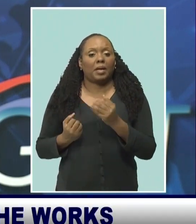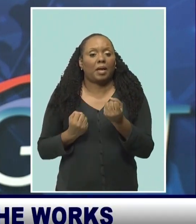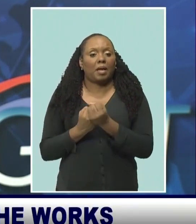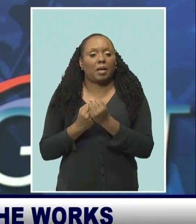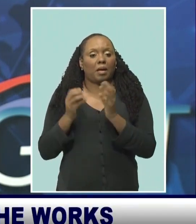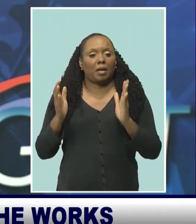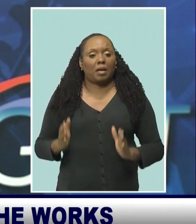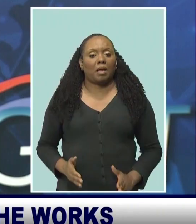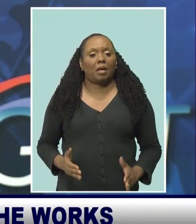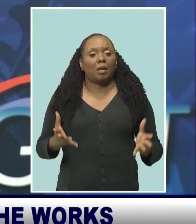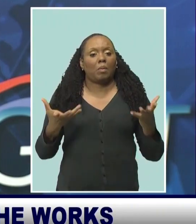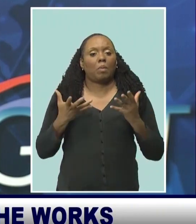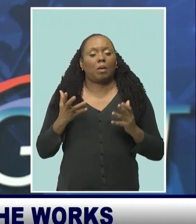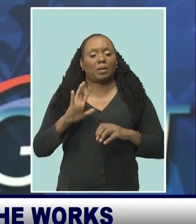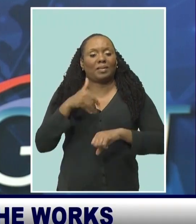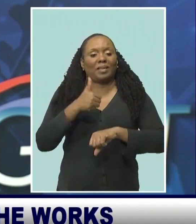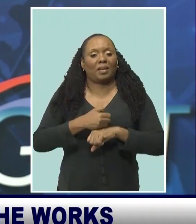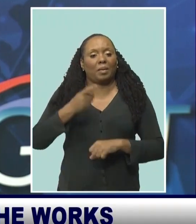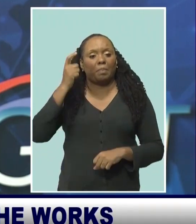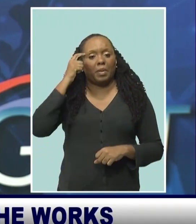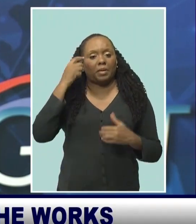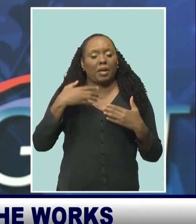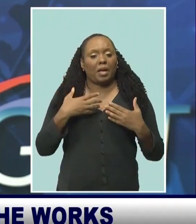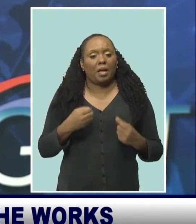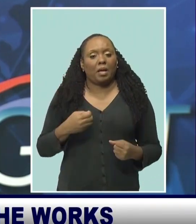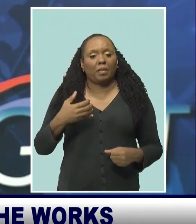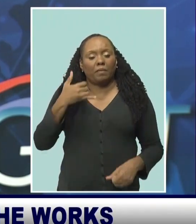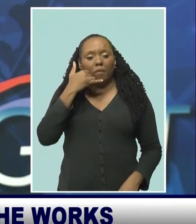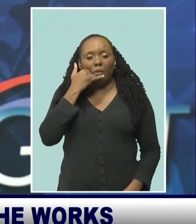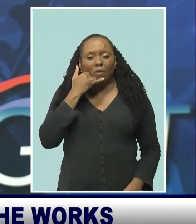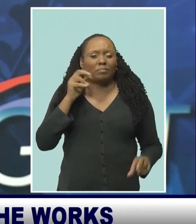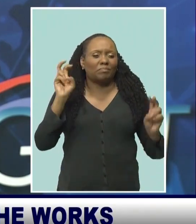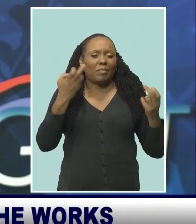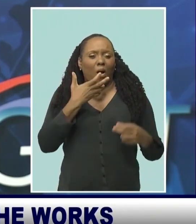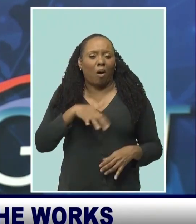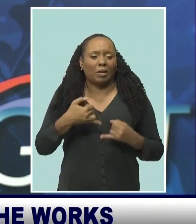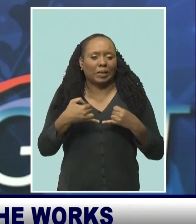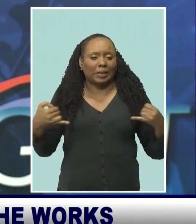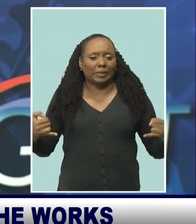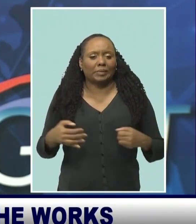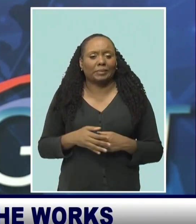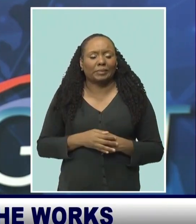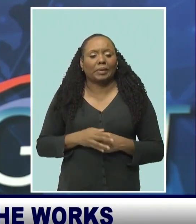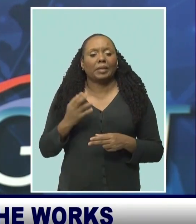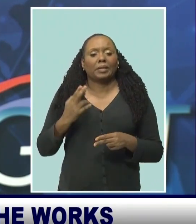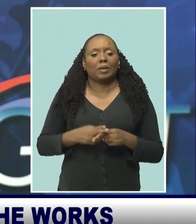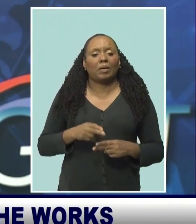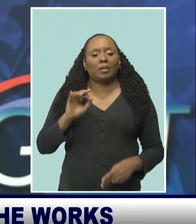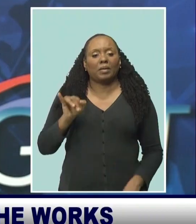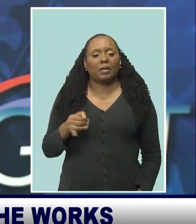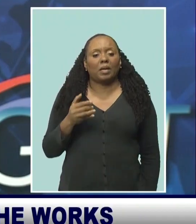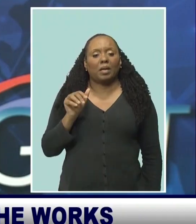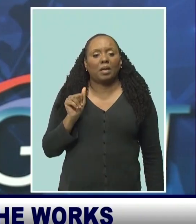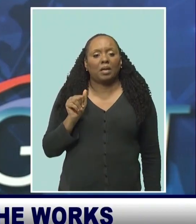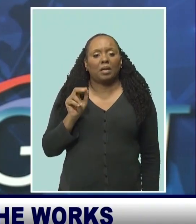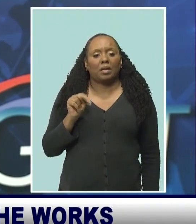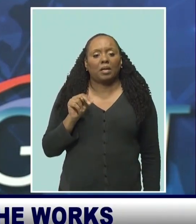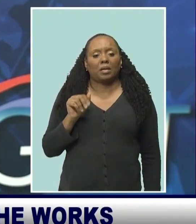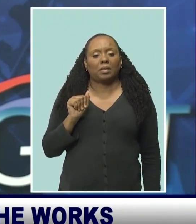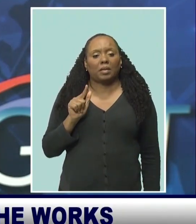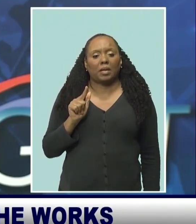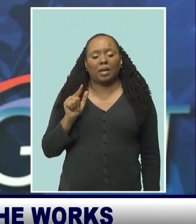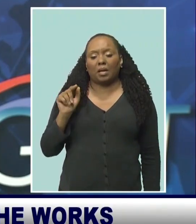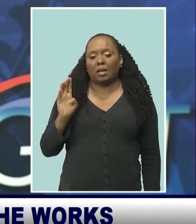weeks to assist Barbadians or anyone who may be facing challenges. He is Janal Brown. While he's been hosting